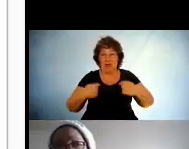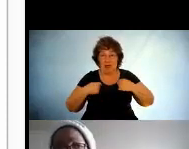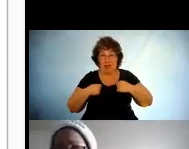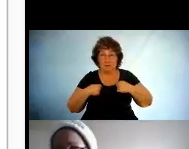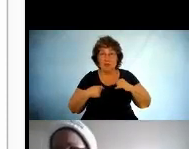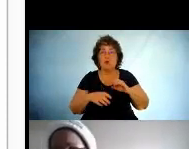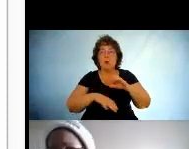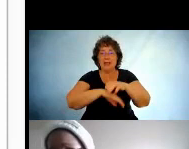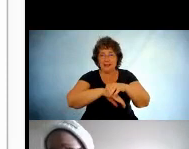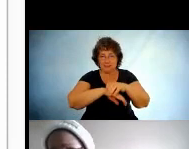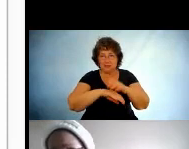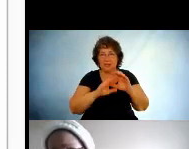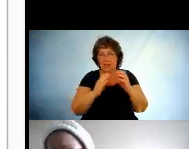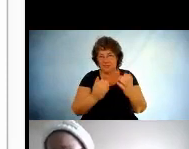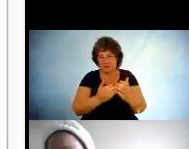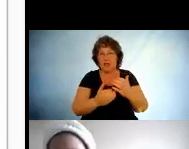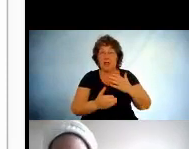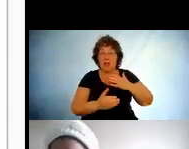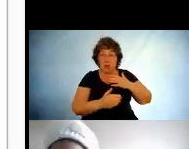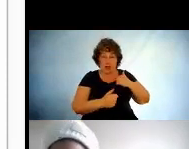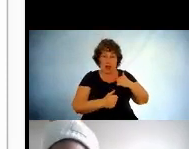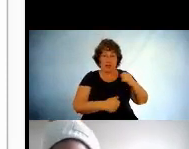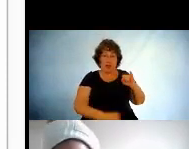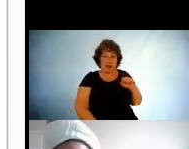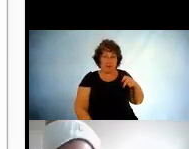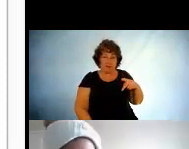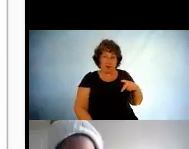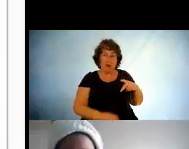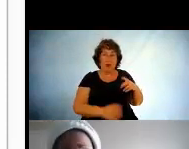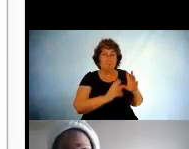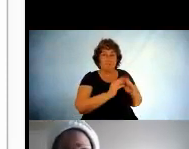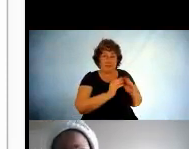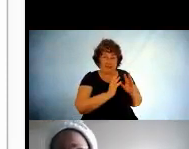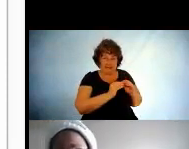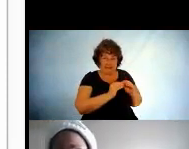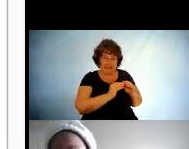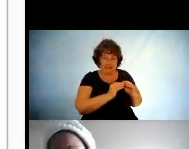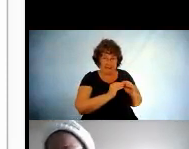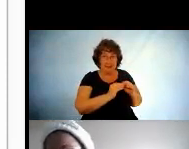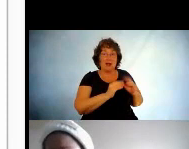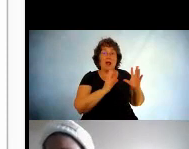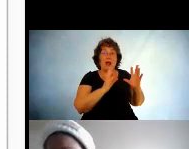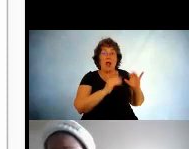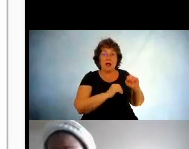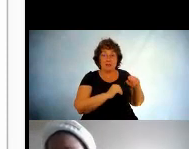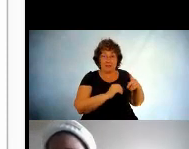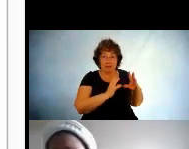and then my IEP meeting was done, And then